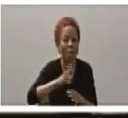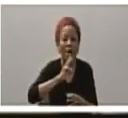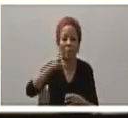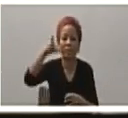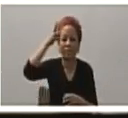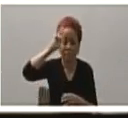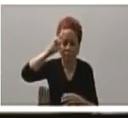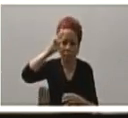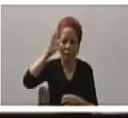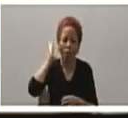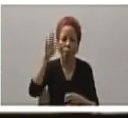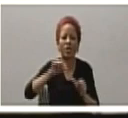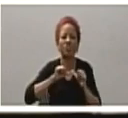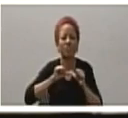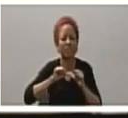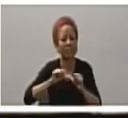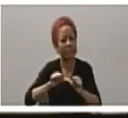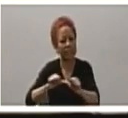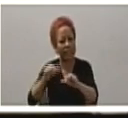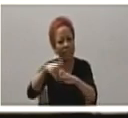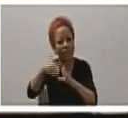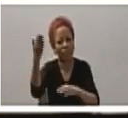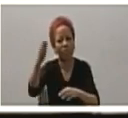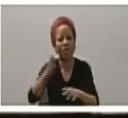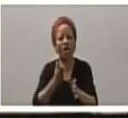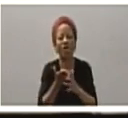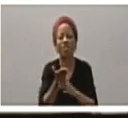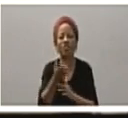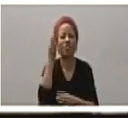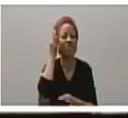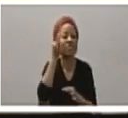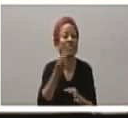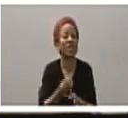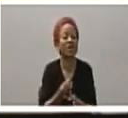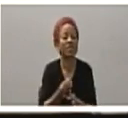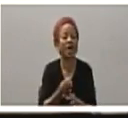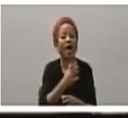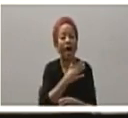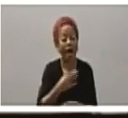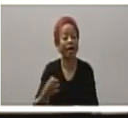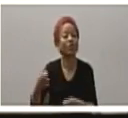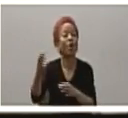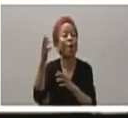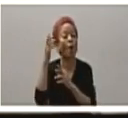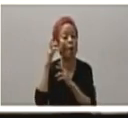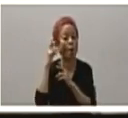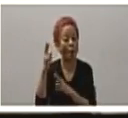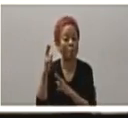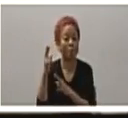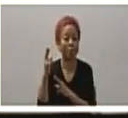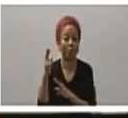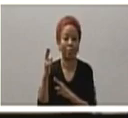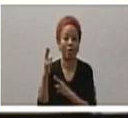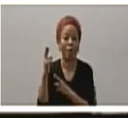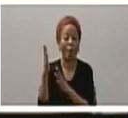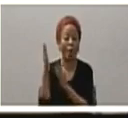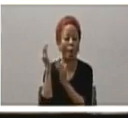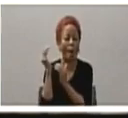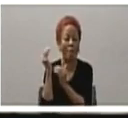remain in him not only through faith, but also through hope and love in action.